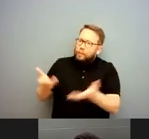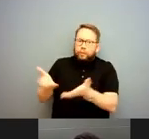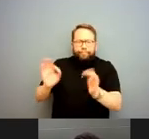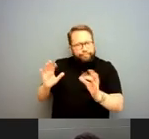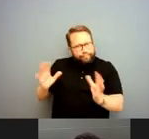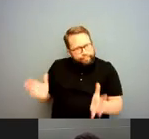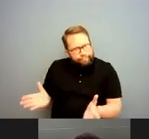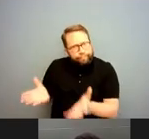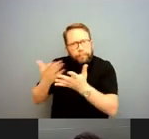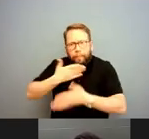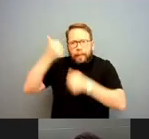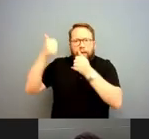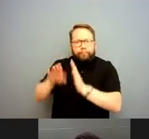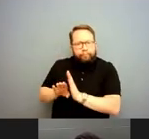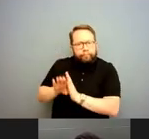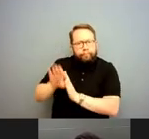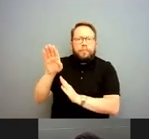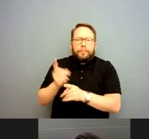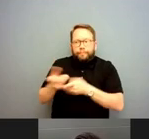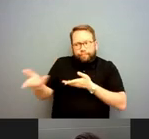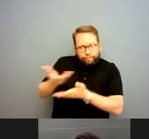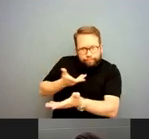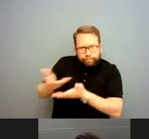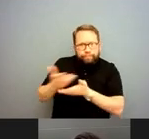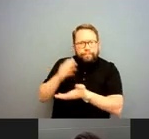will develop further in the future.